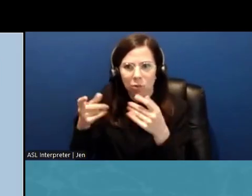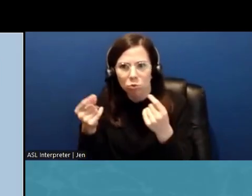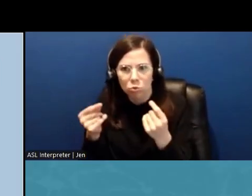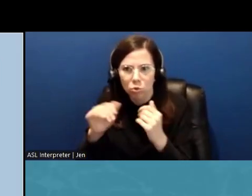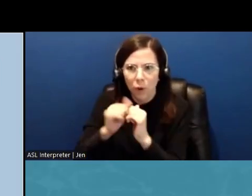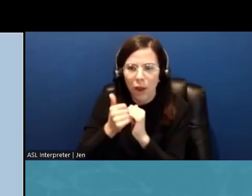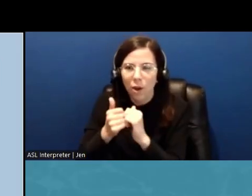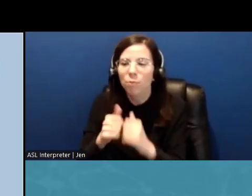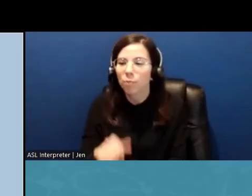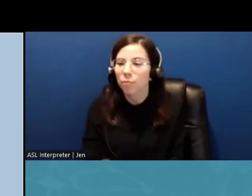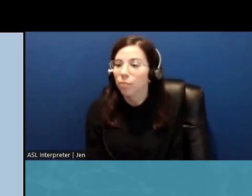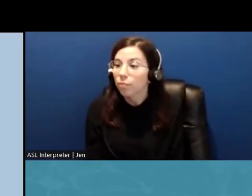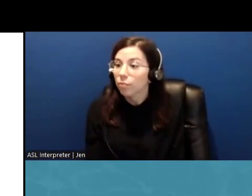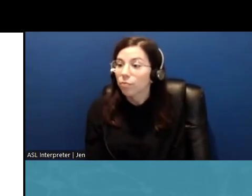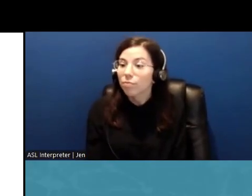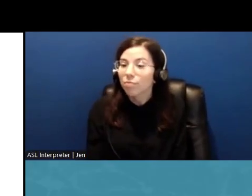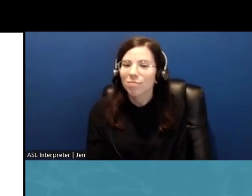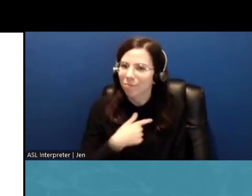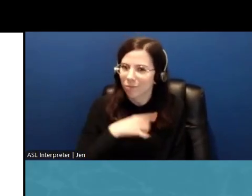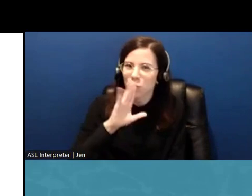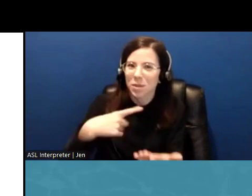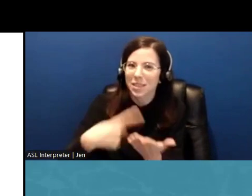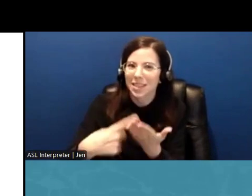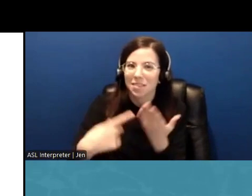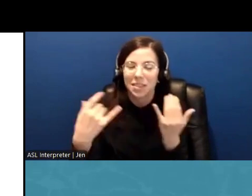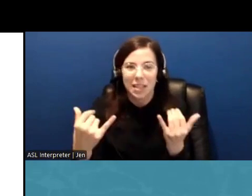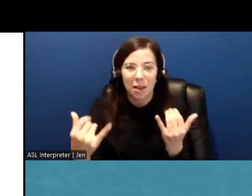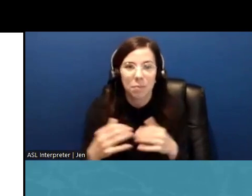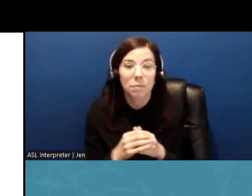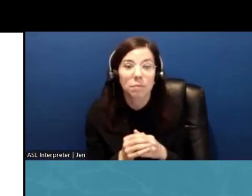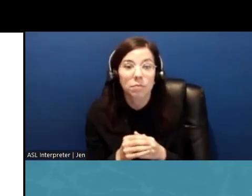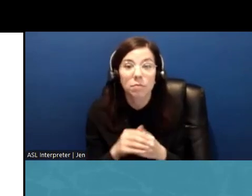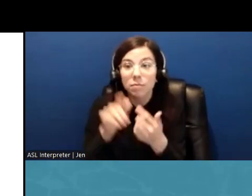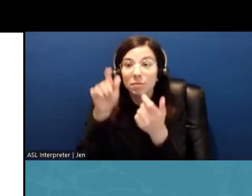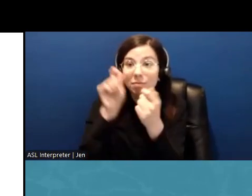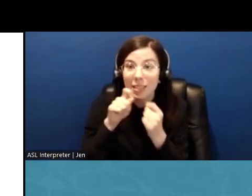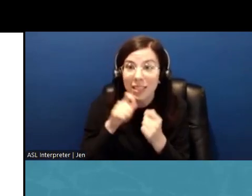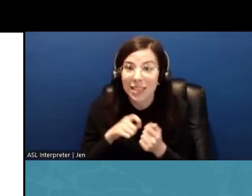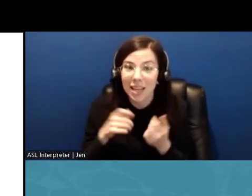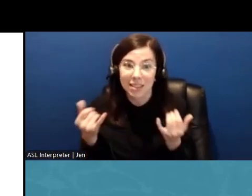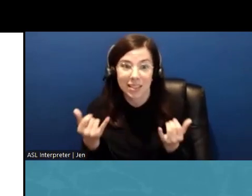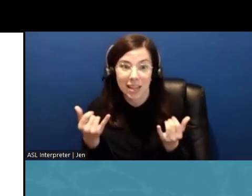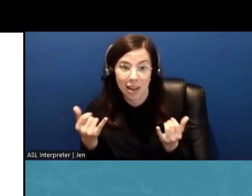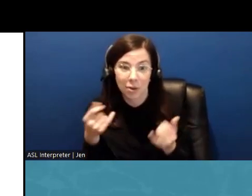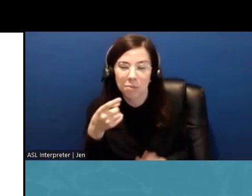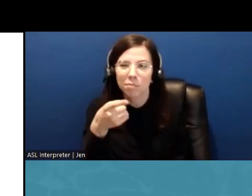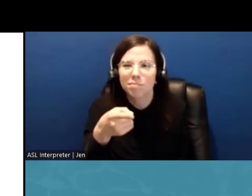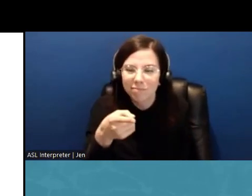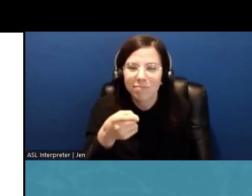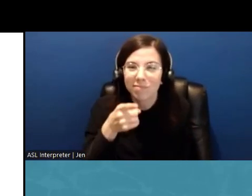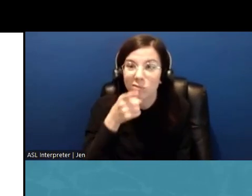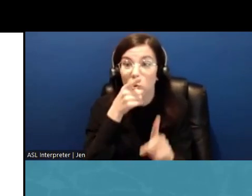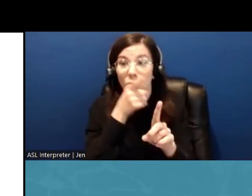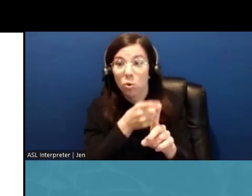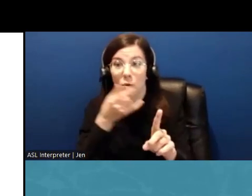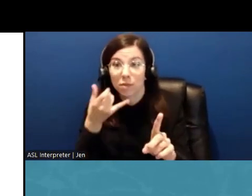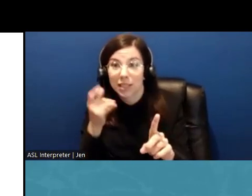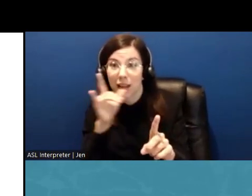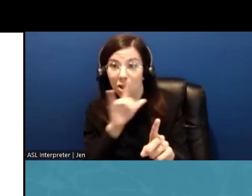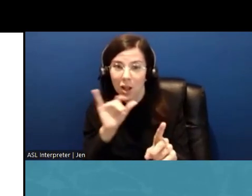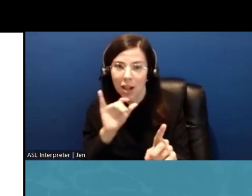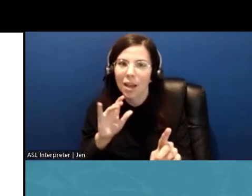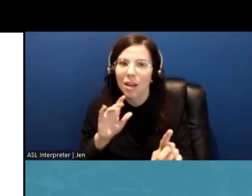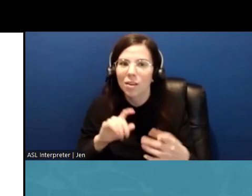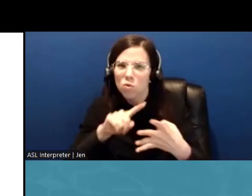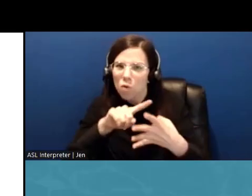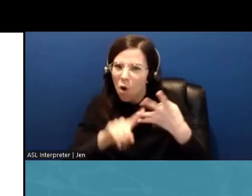So that's what we're going to cover today. And then more specifically, what are we going to cover? What is our goal for today? We're going to try to achieve